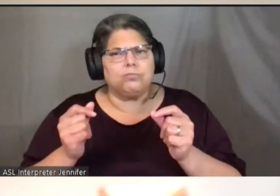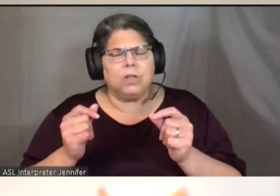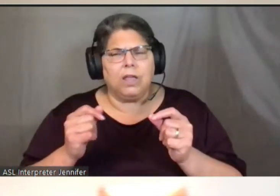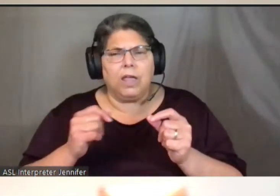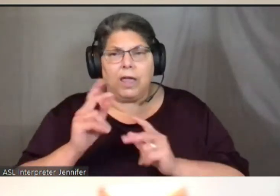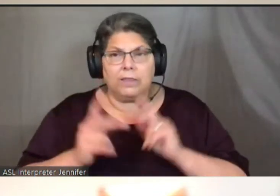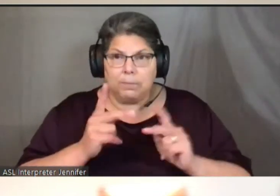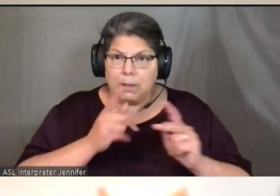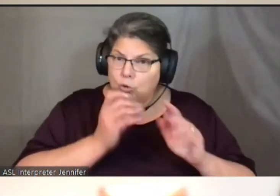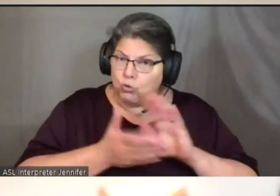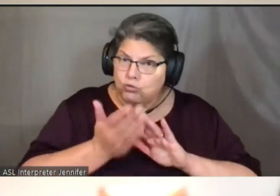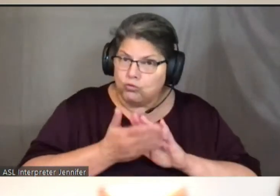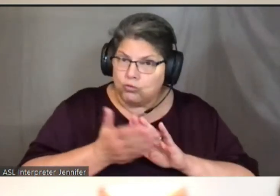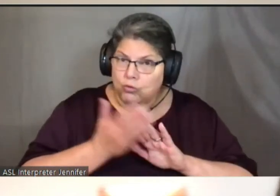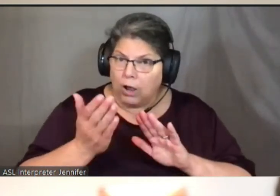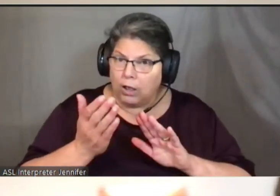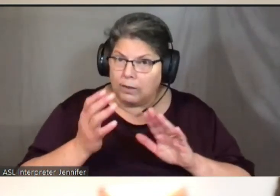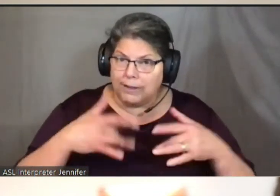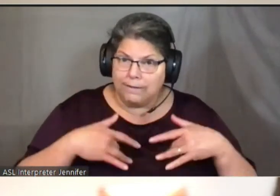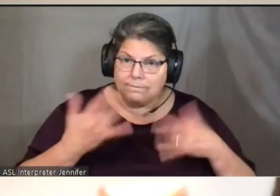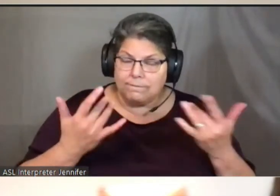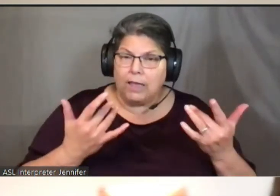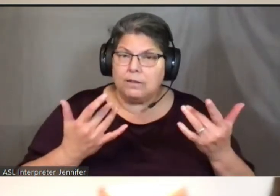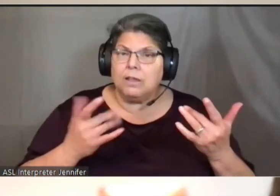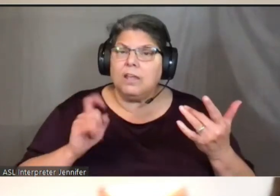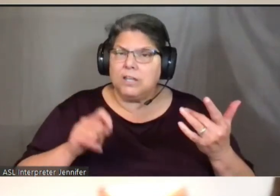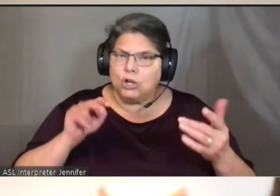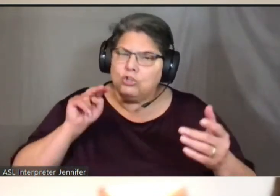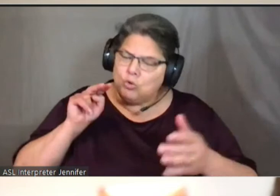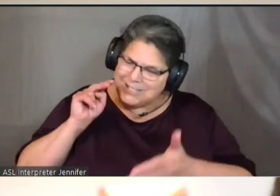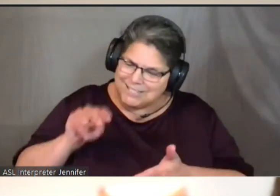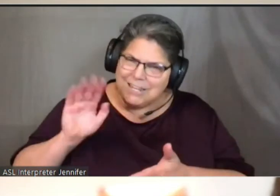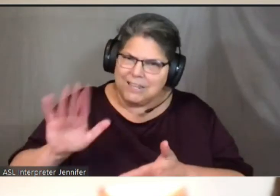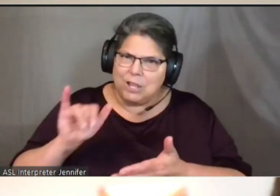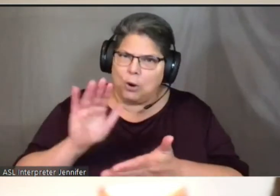paper before they enter.